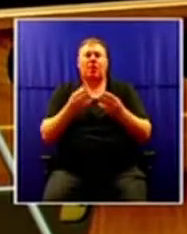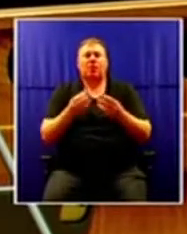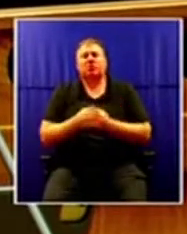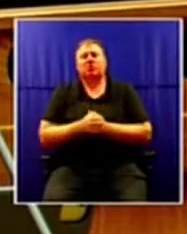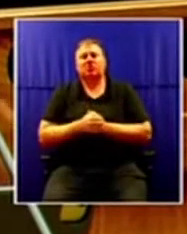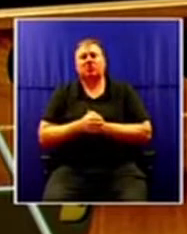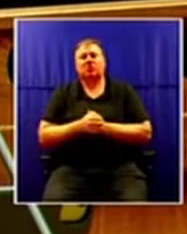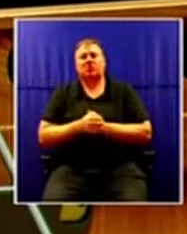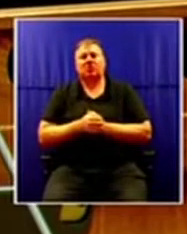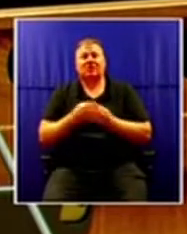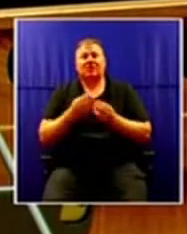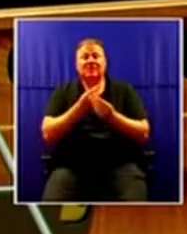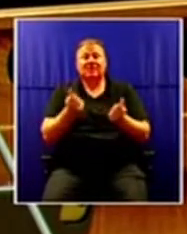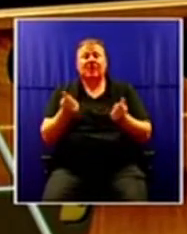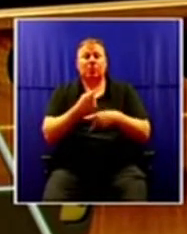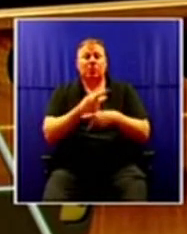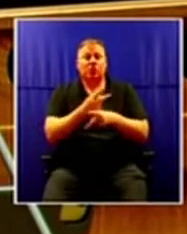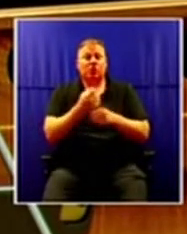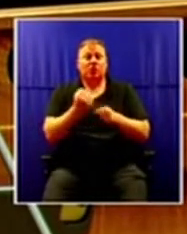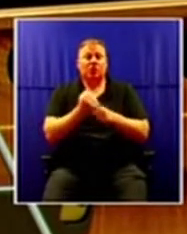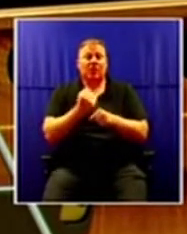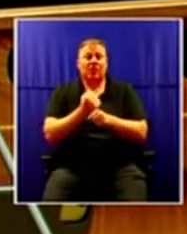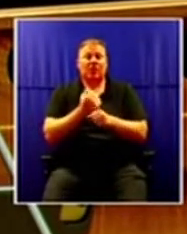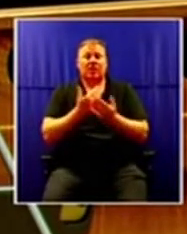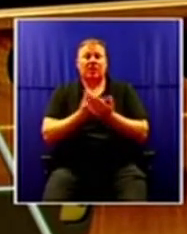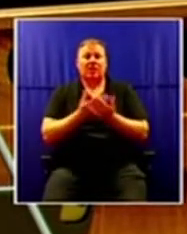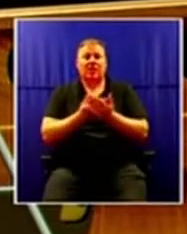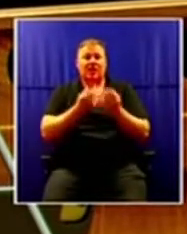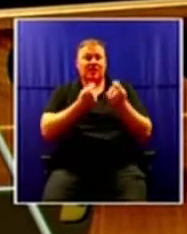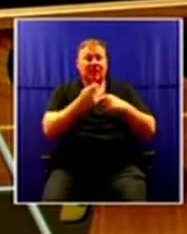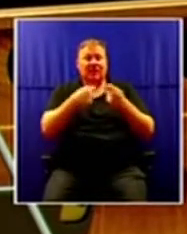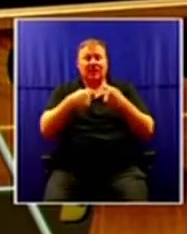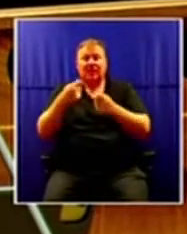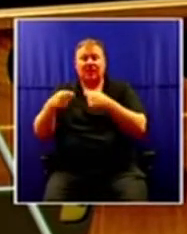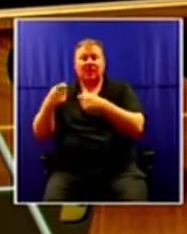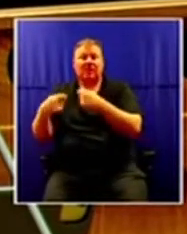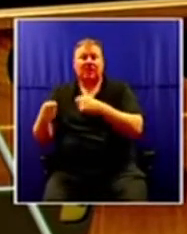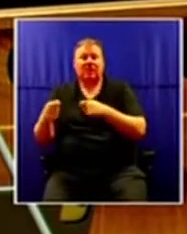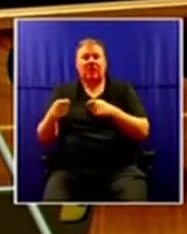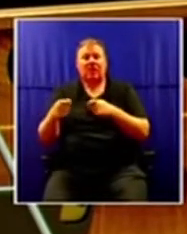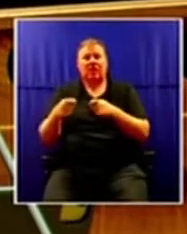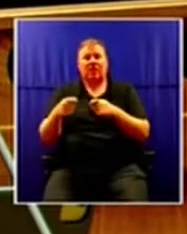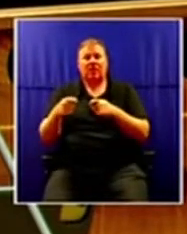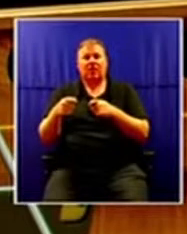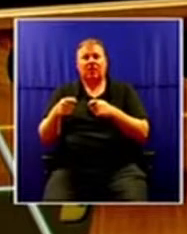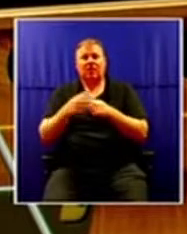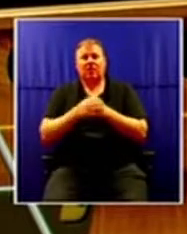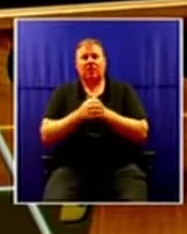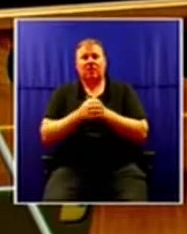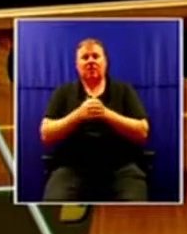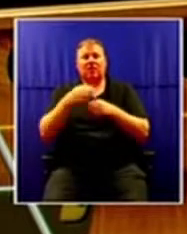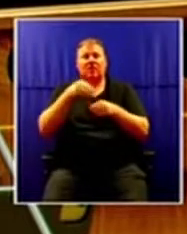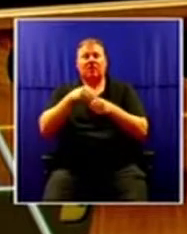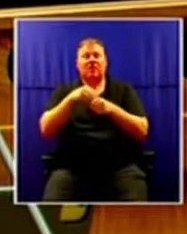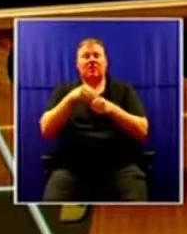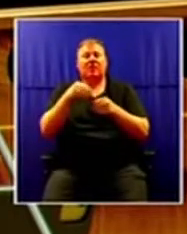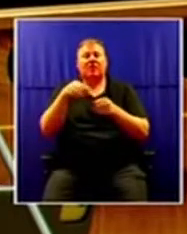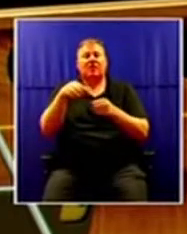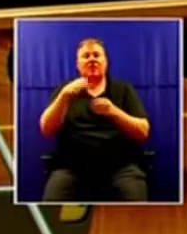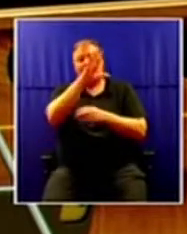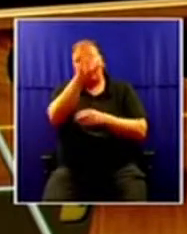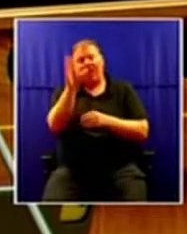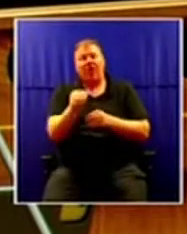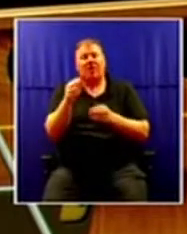to start selling on the platform that we set up at the African Union, and they sold to a number